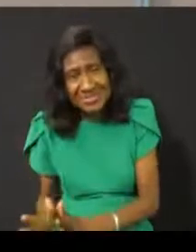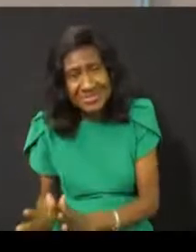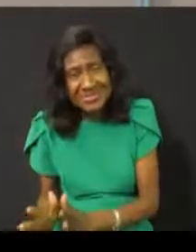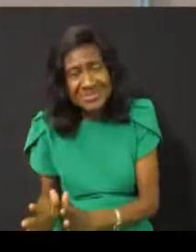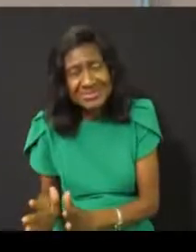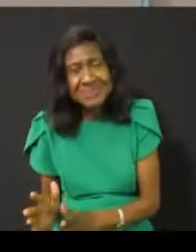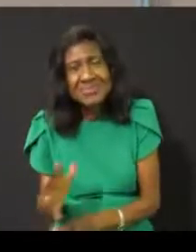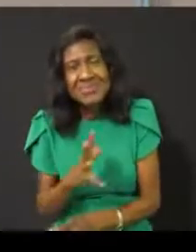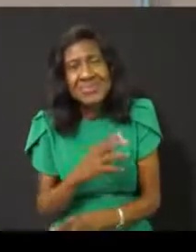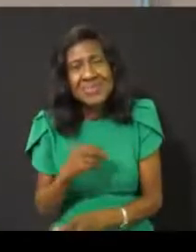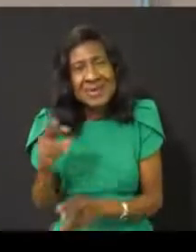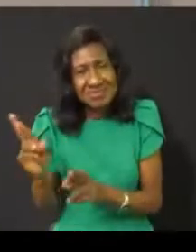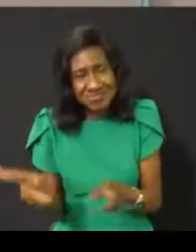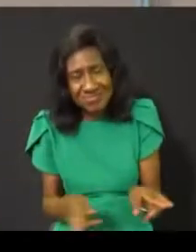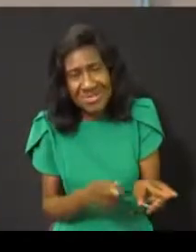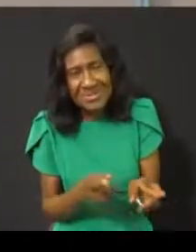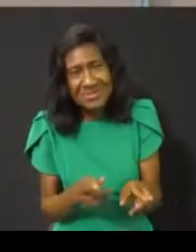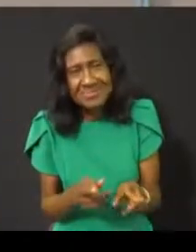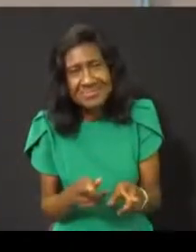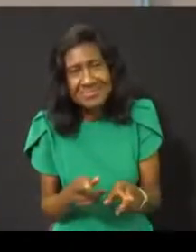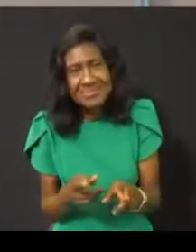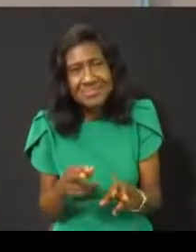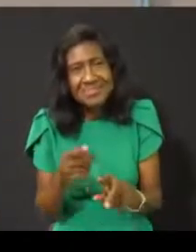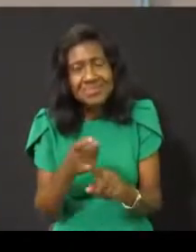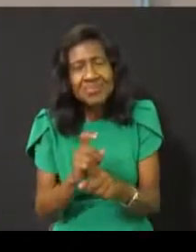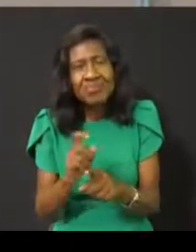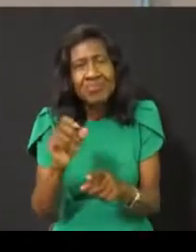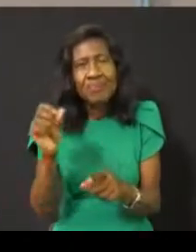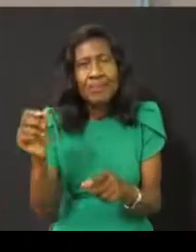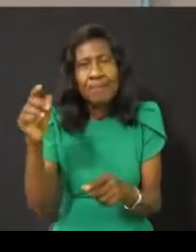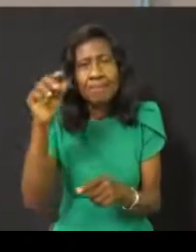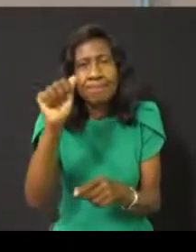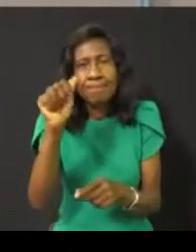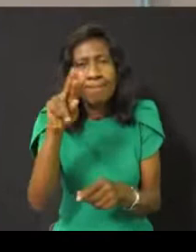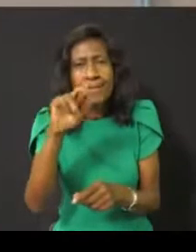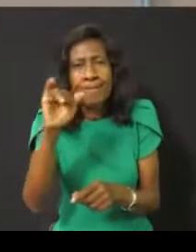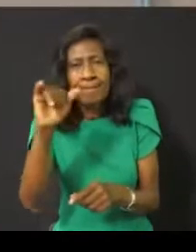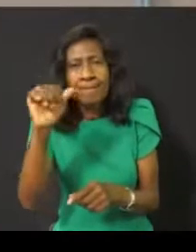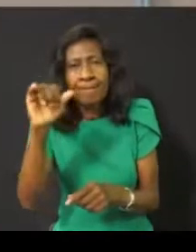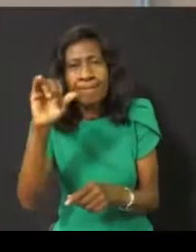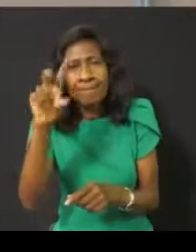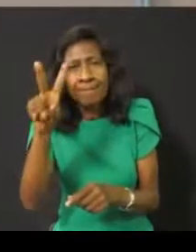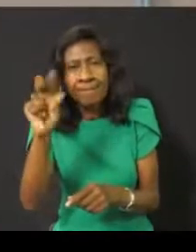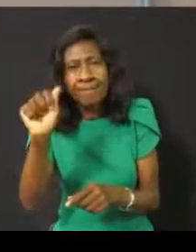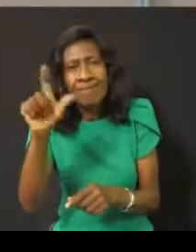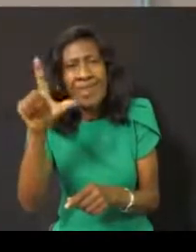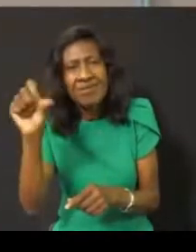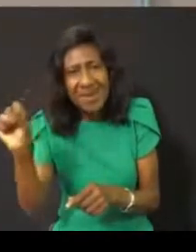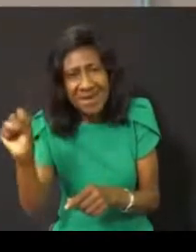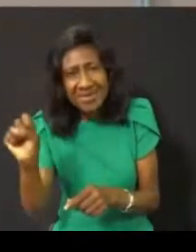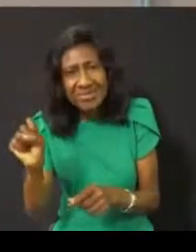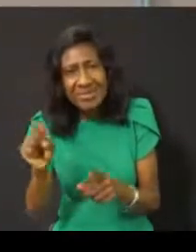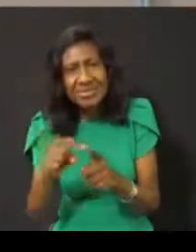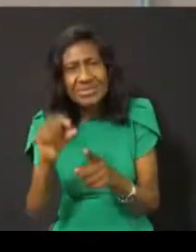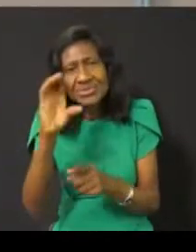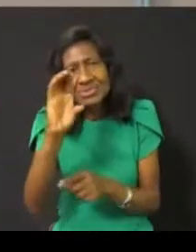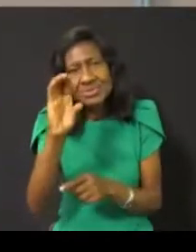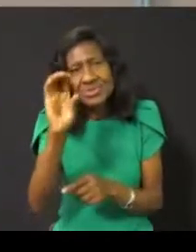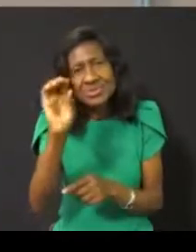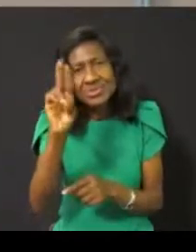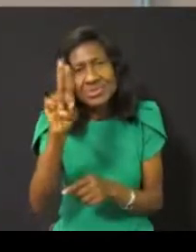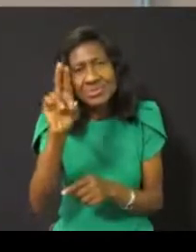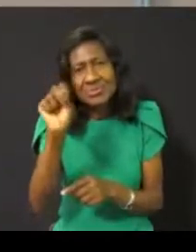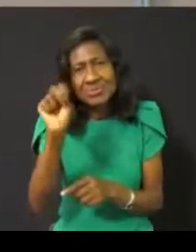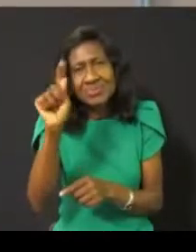travelers from arrivals through to customs and border control and on to the public transport providers. The process